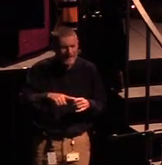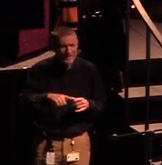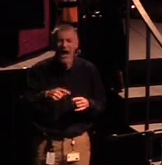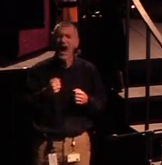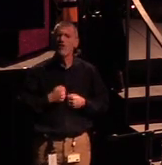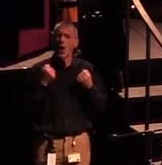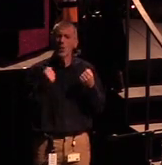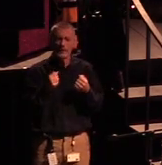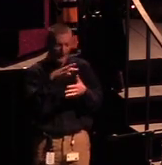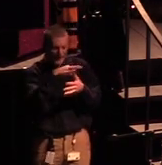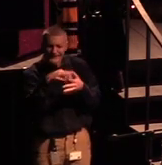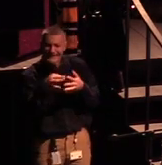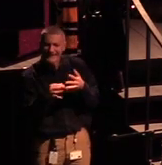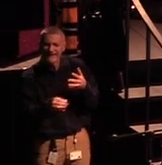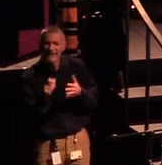vote